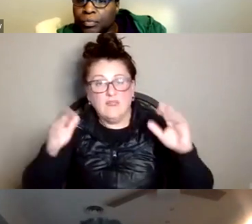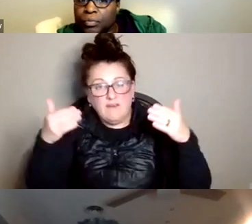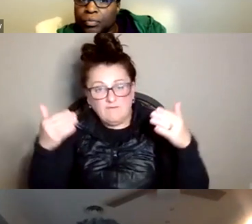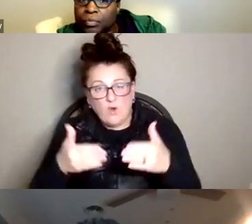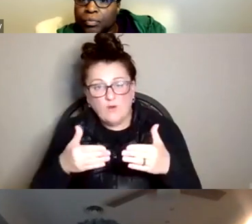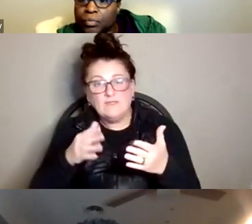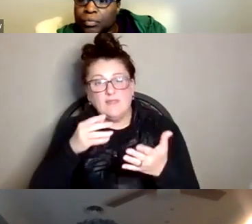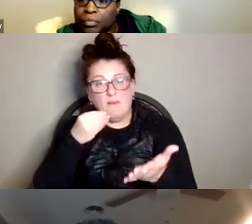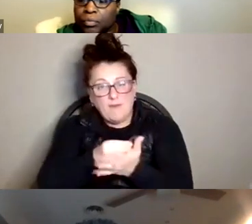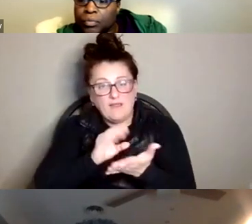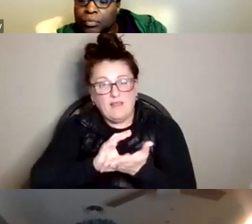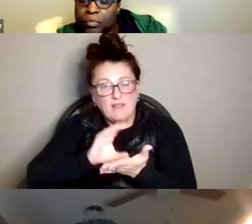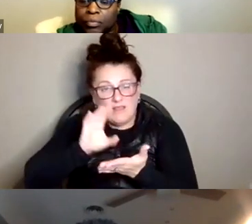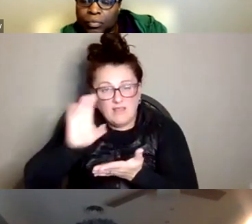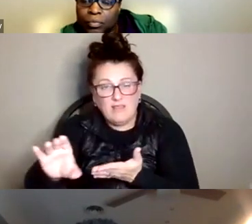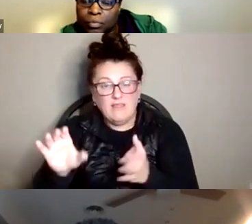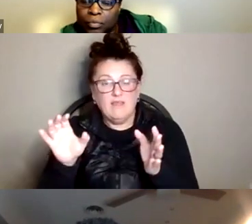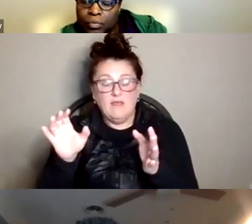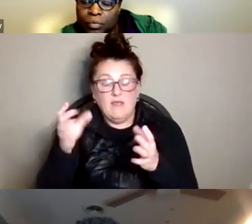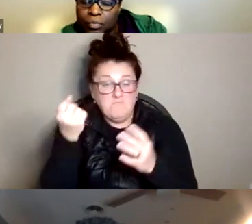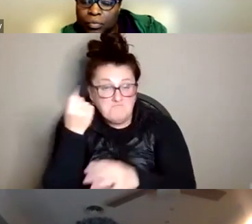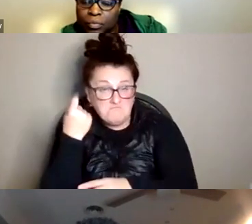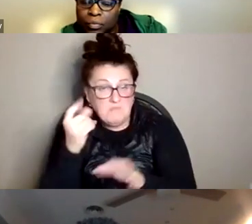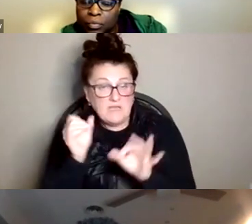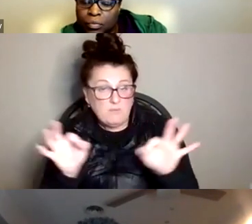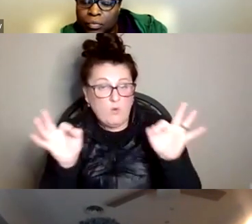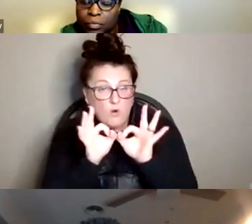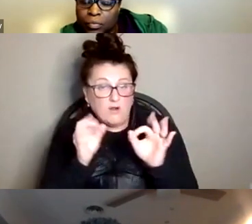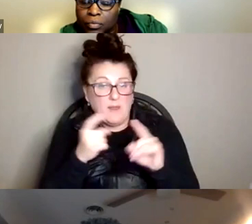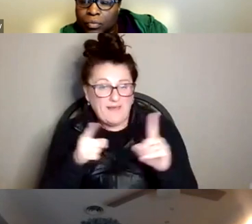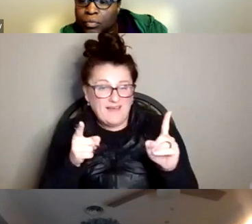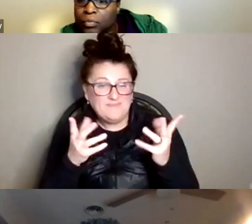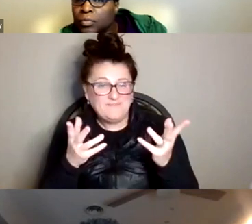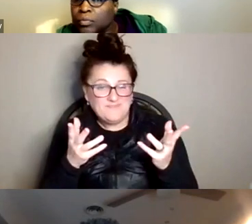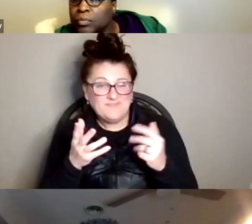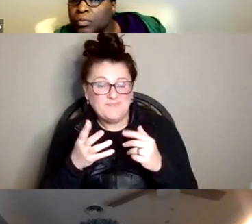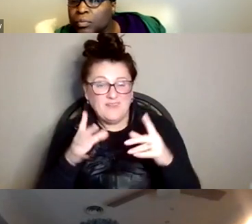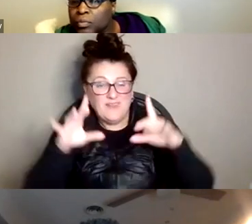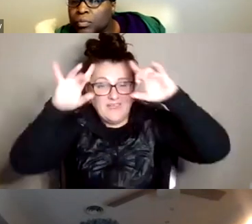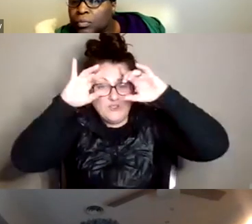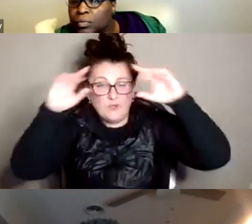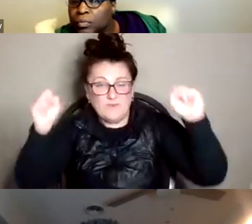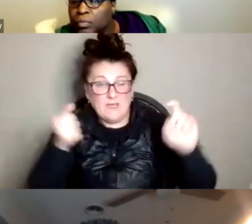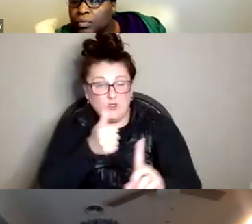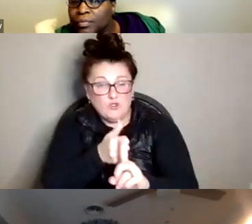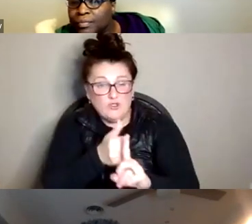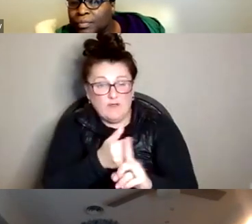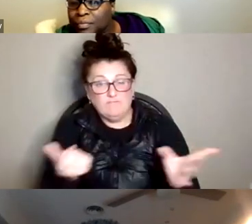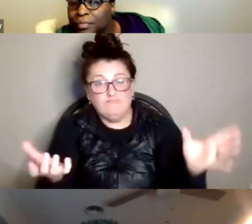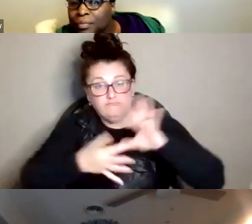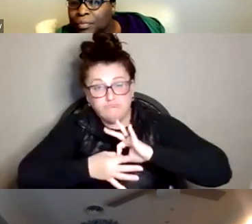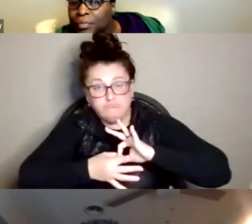is put into that, and it's really important. I agree with that. But I'd like to see the superintendent incorporate